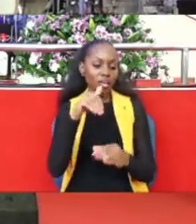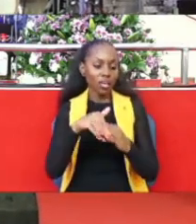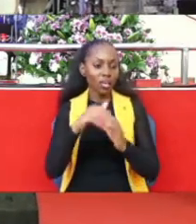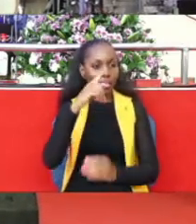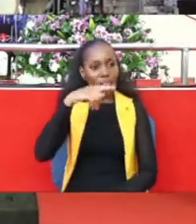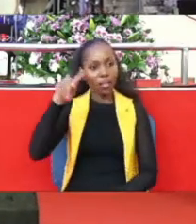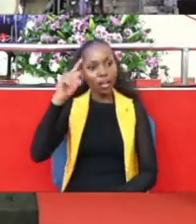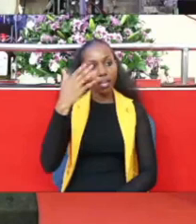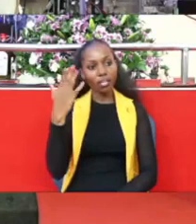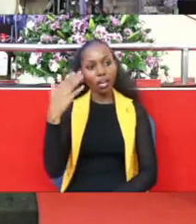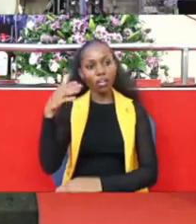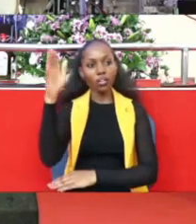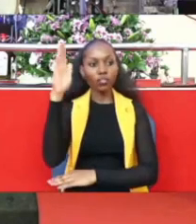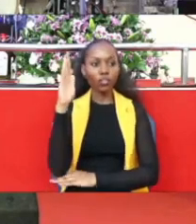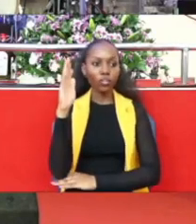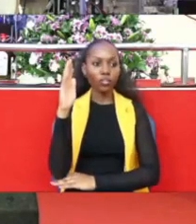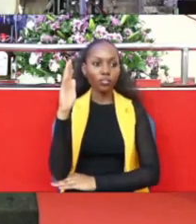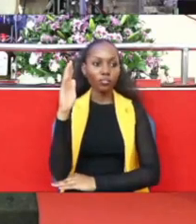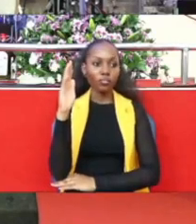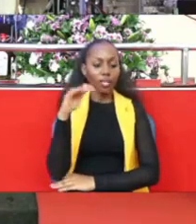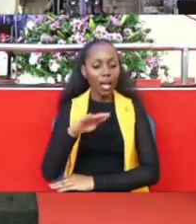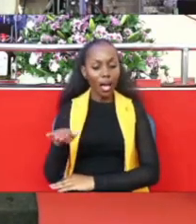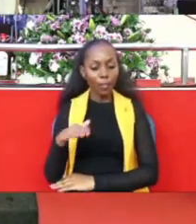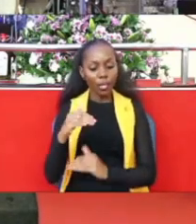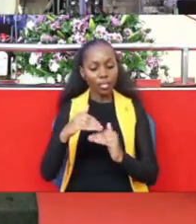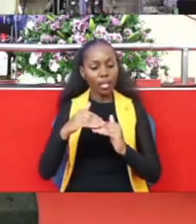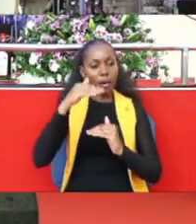This is the place that is above every demon.